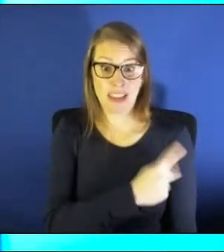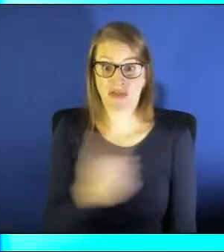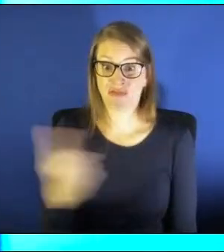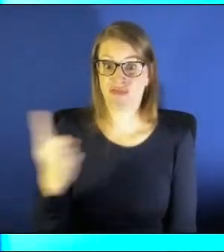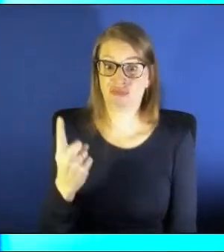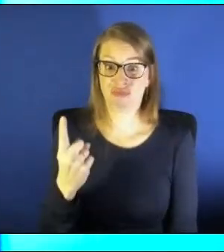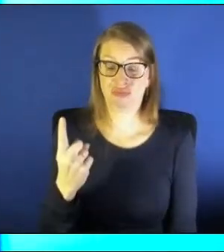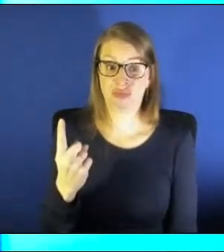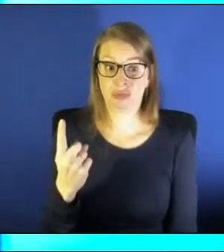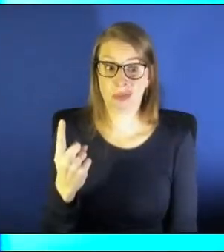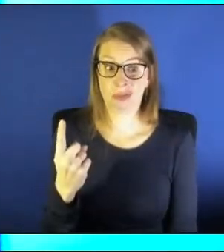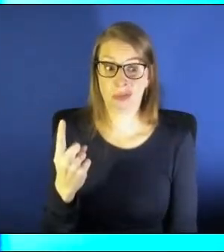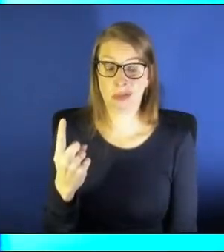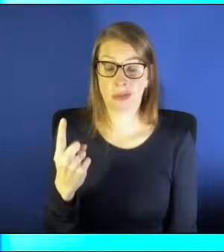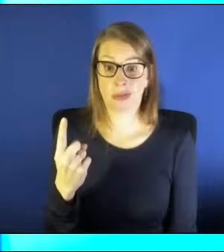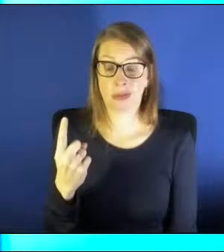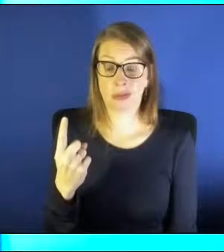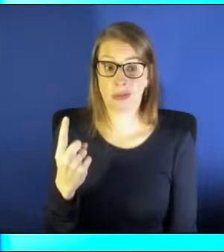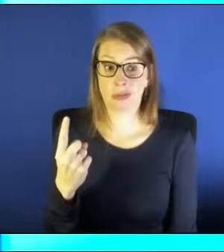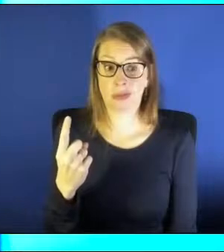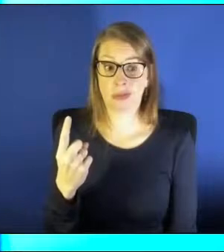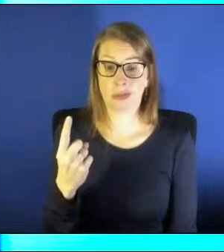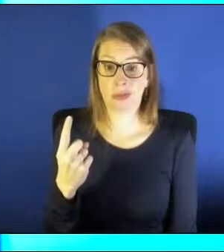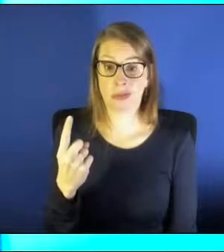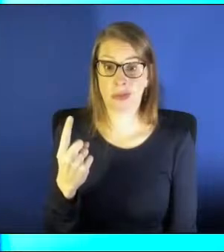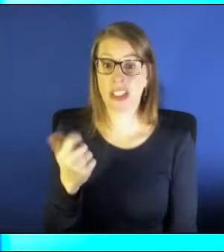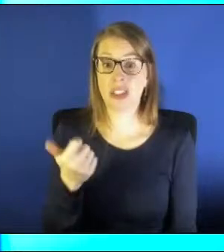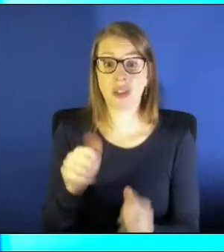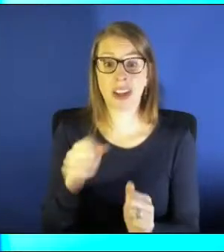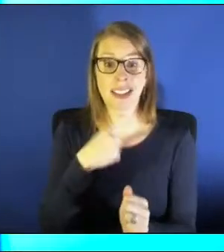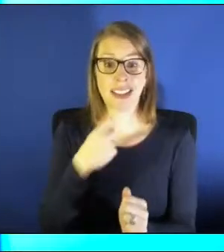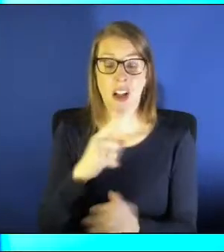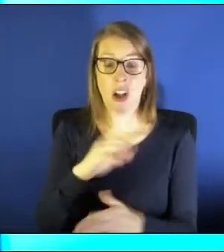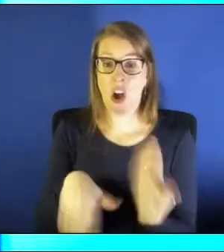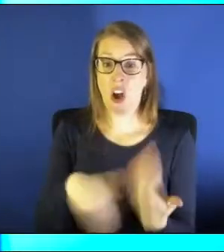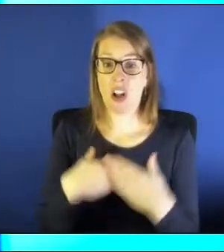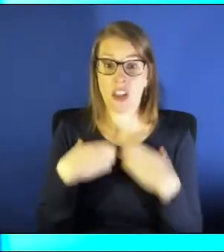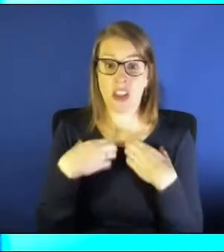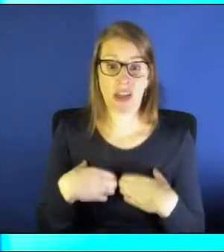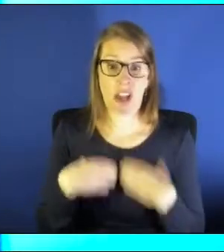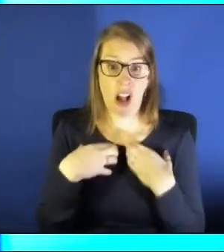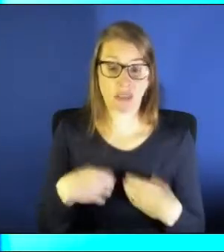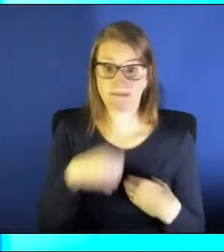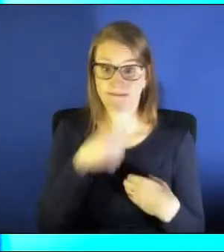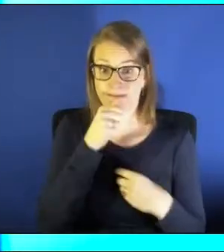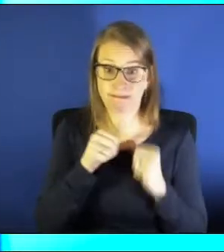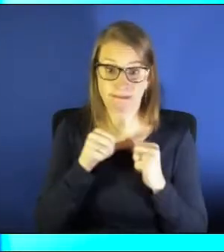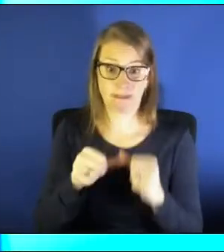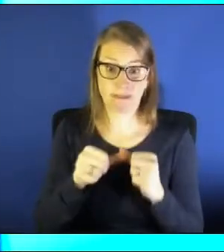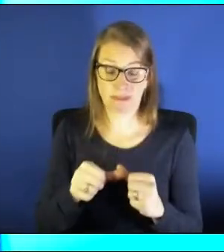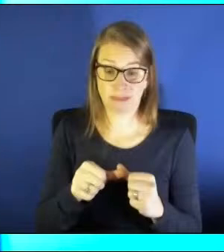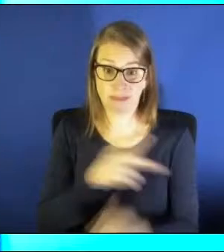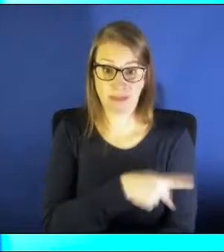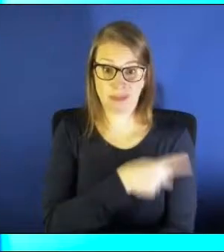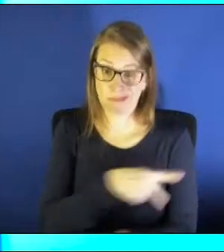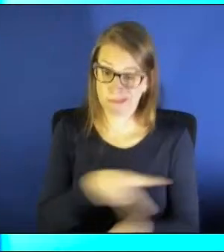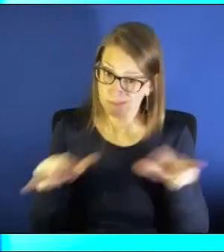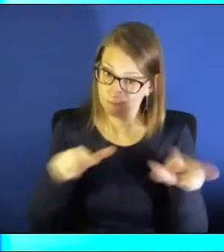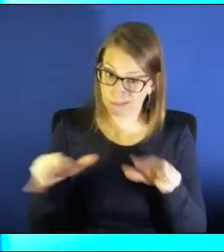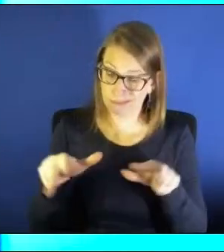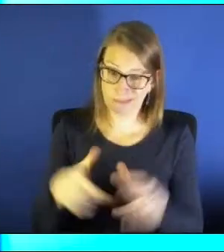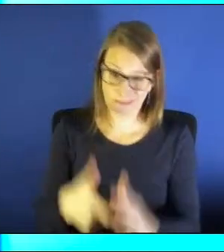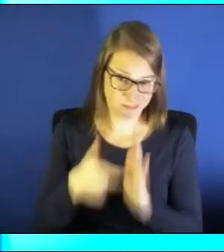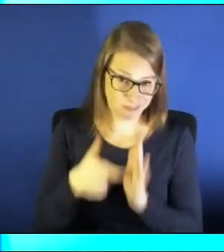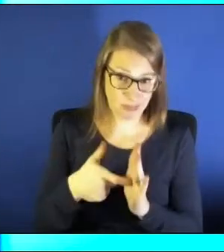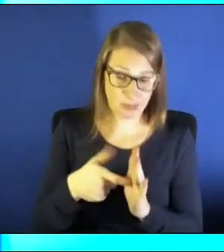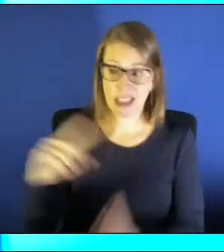they're folks who exercise. We try and tell all of our chronic lung patients, you got to walk, you got to walk, you got to walk. And then they come in and then their